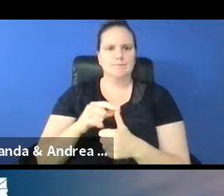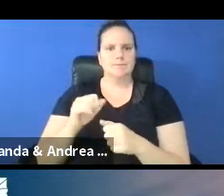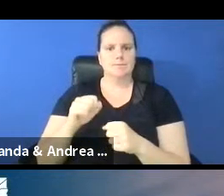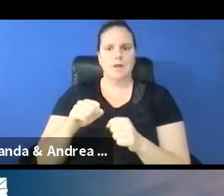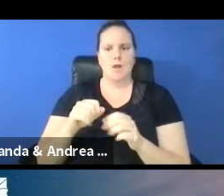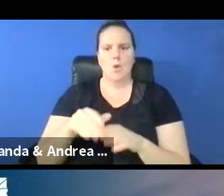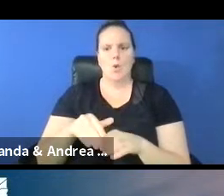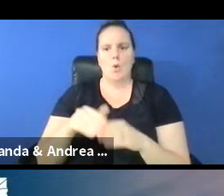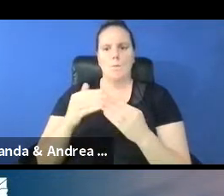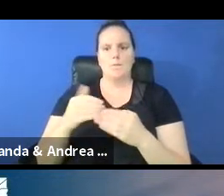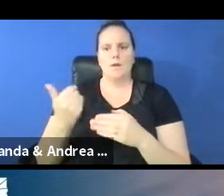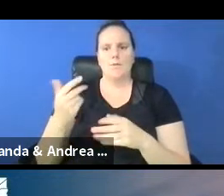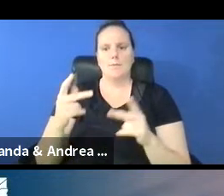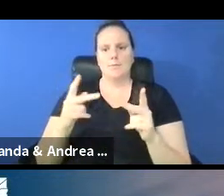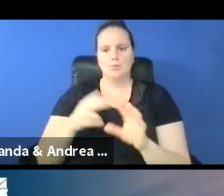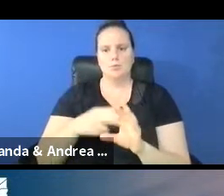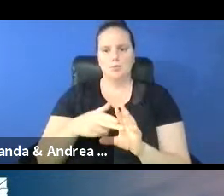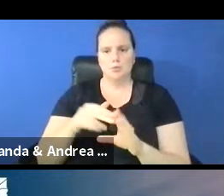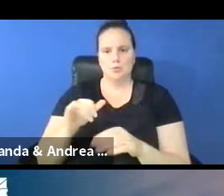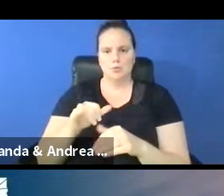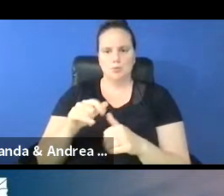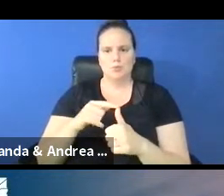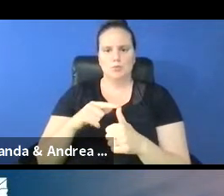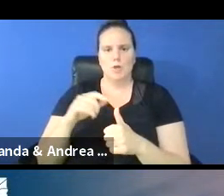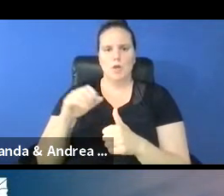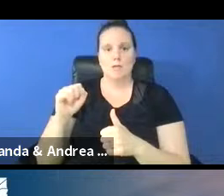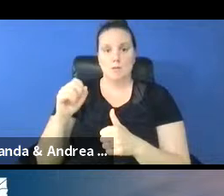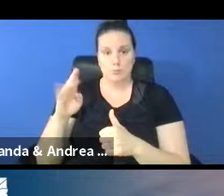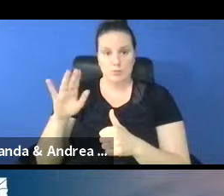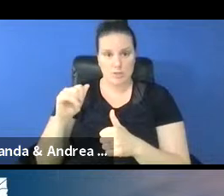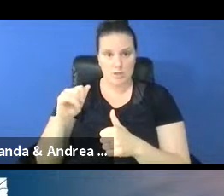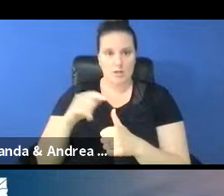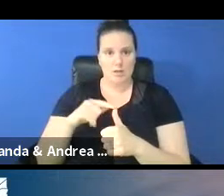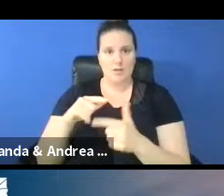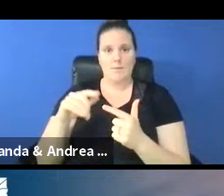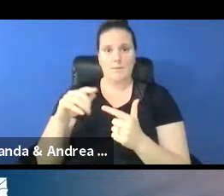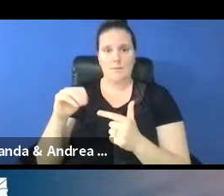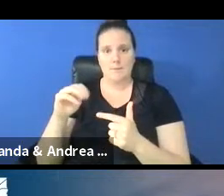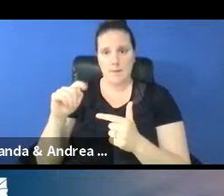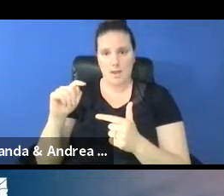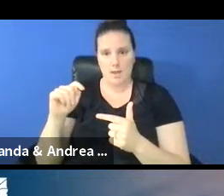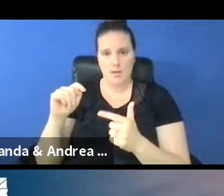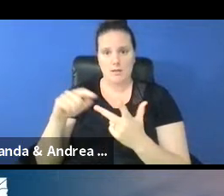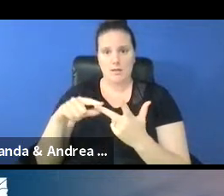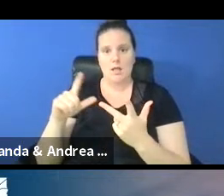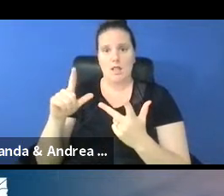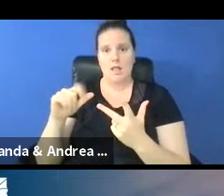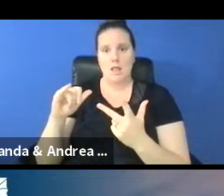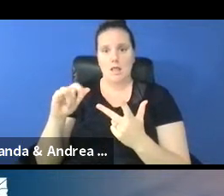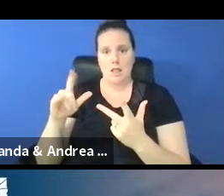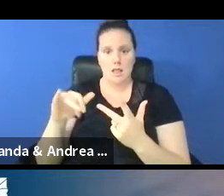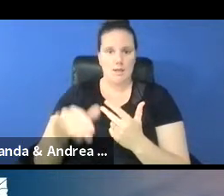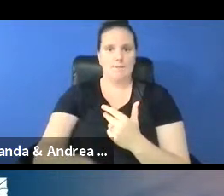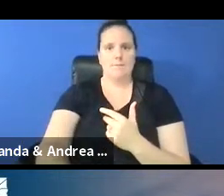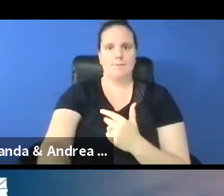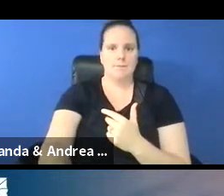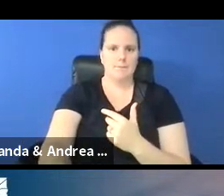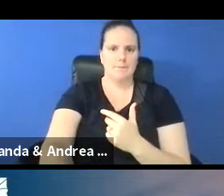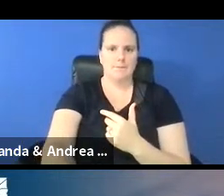to others joining. There's Sabrina, Matt Hines, and Lily.